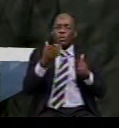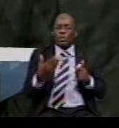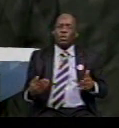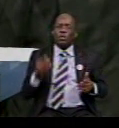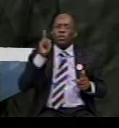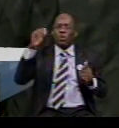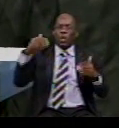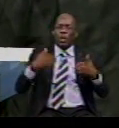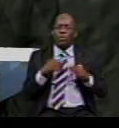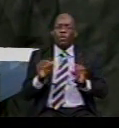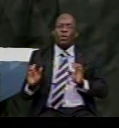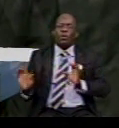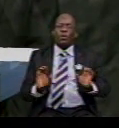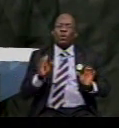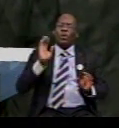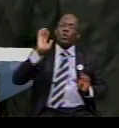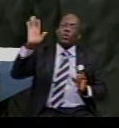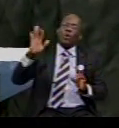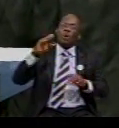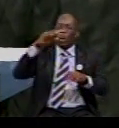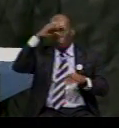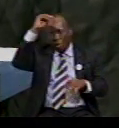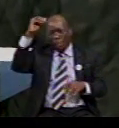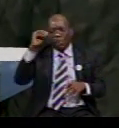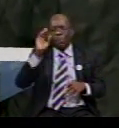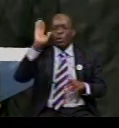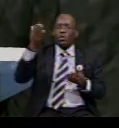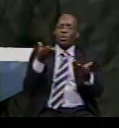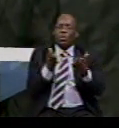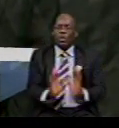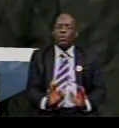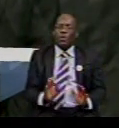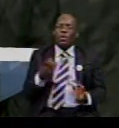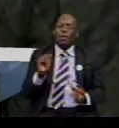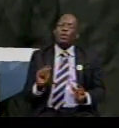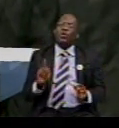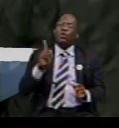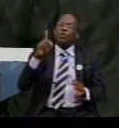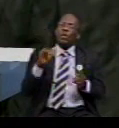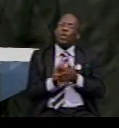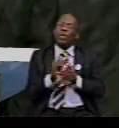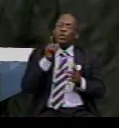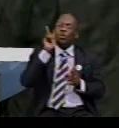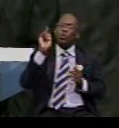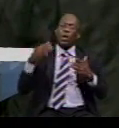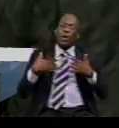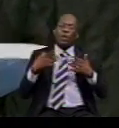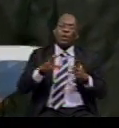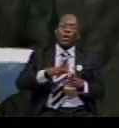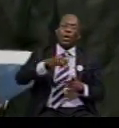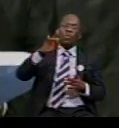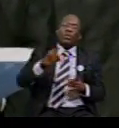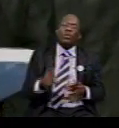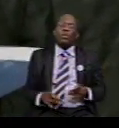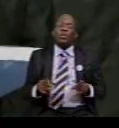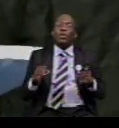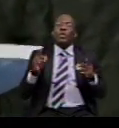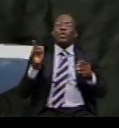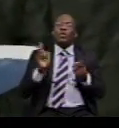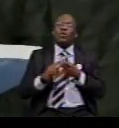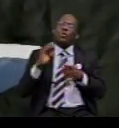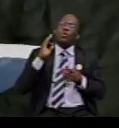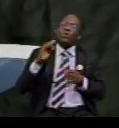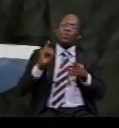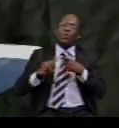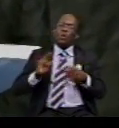your messenger, the one you have appointed to minister unto us, he declared that there shall be showers of blessing,